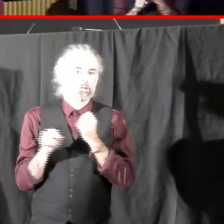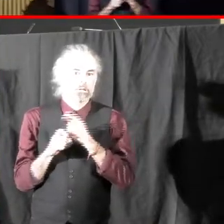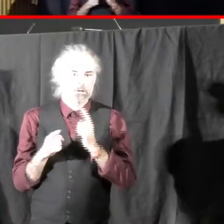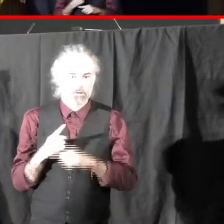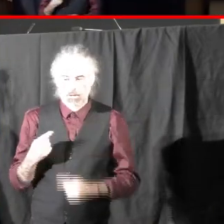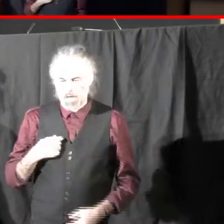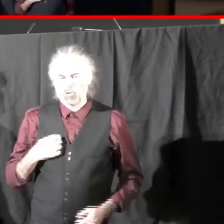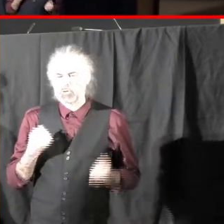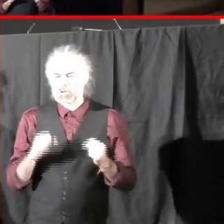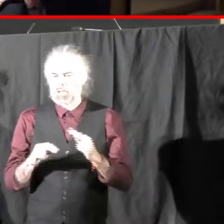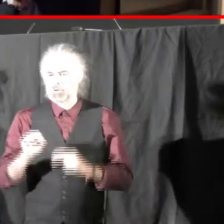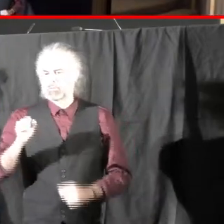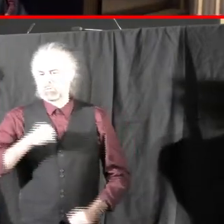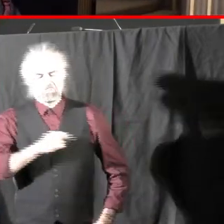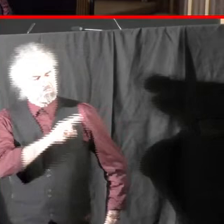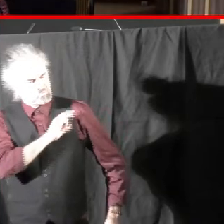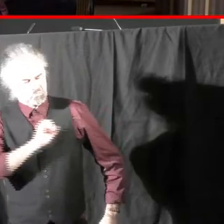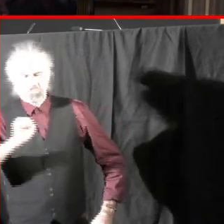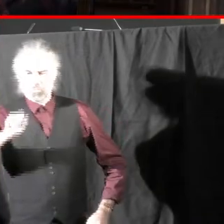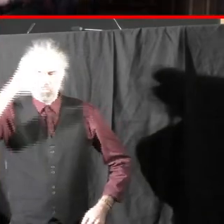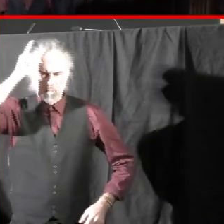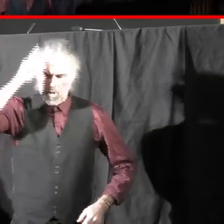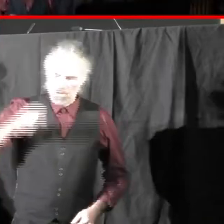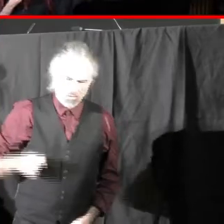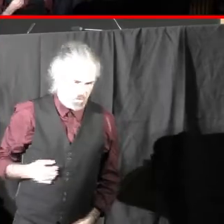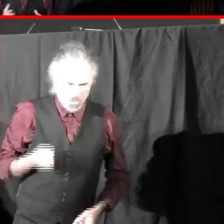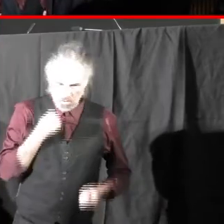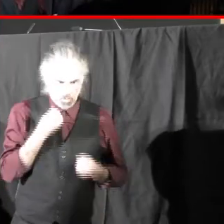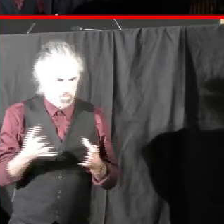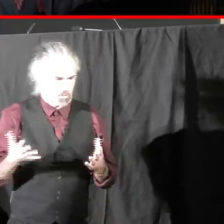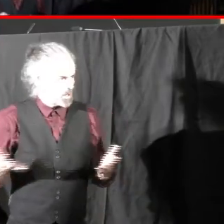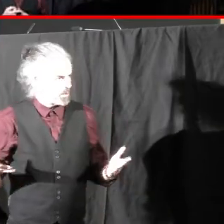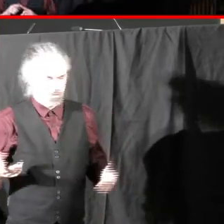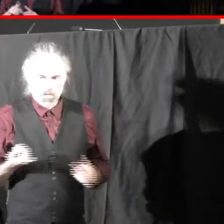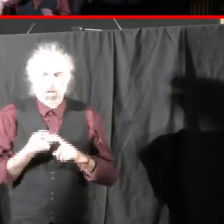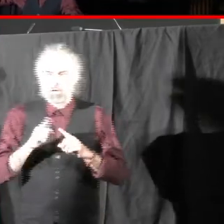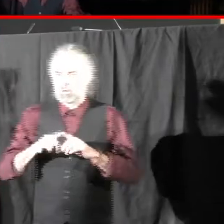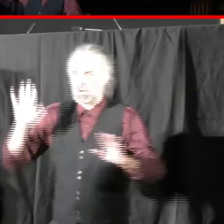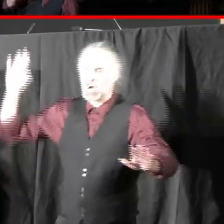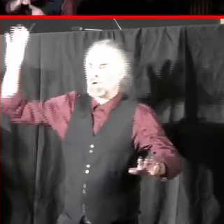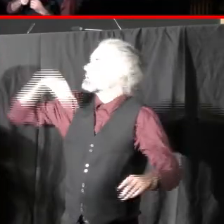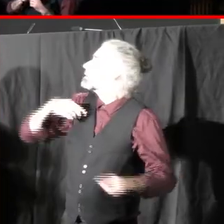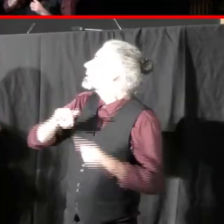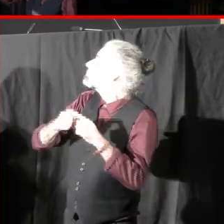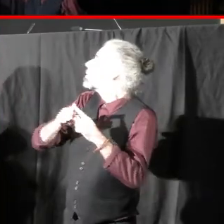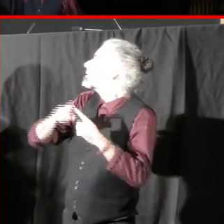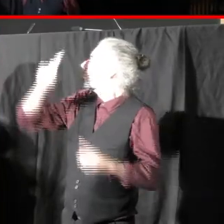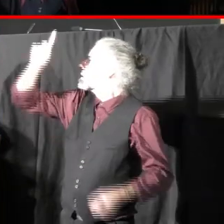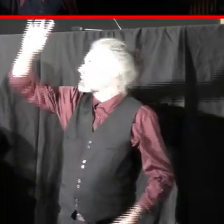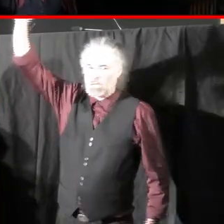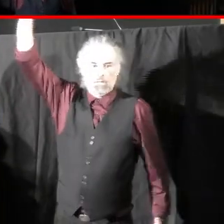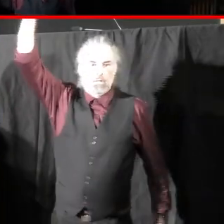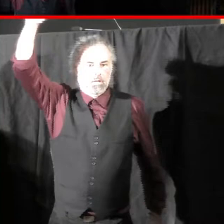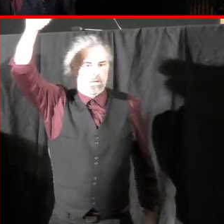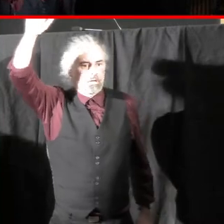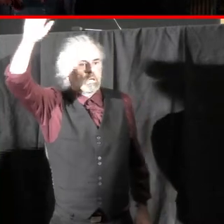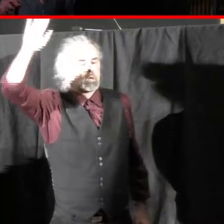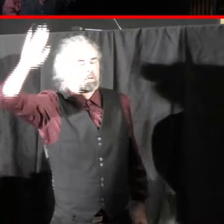CEO. I would not want to lose anyone. Excuse me, but we'd like to make a point, please.